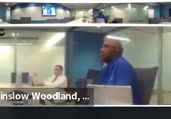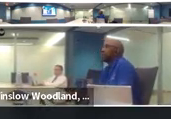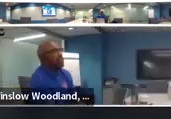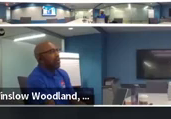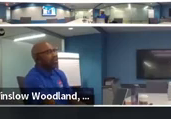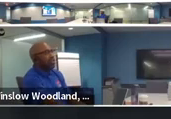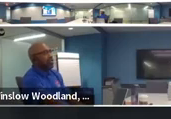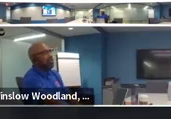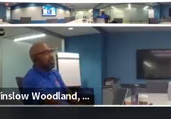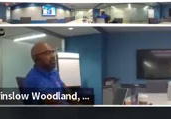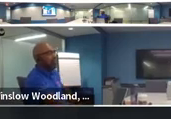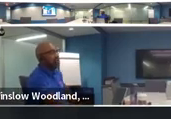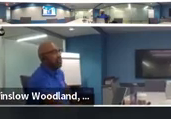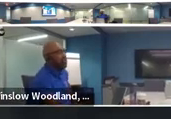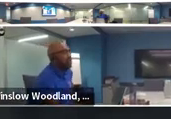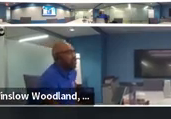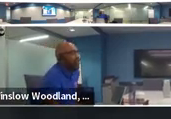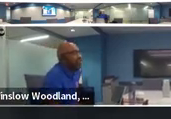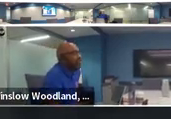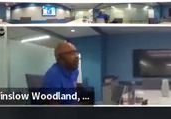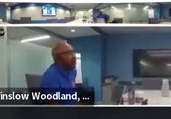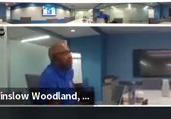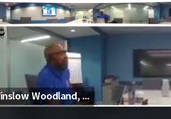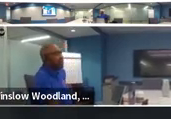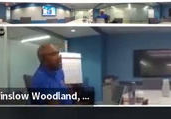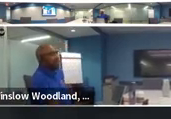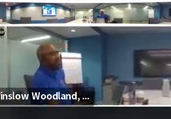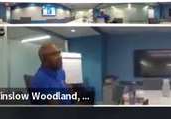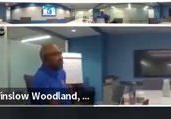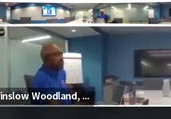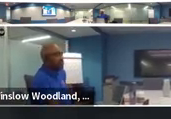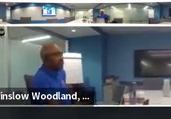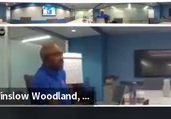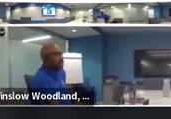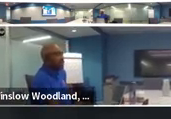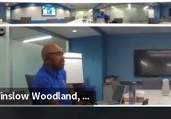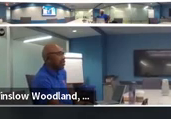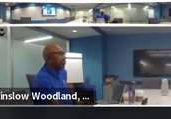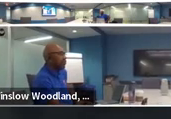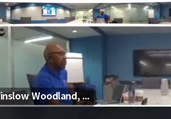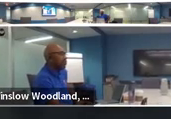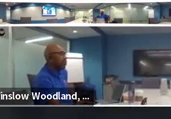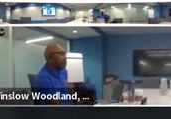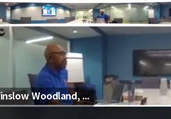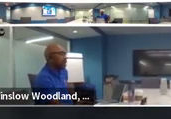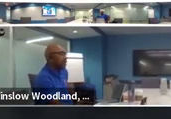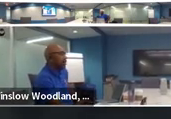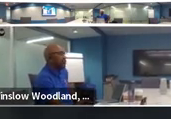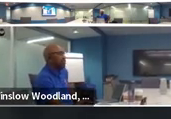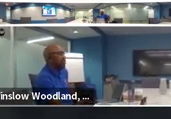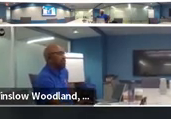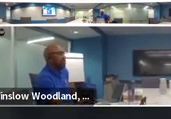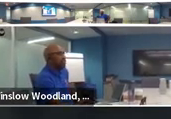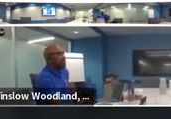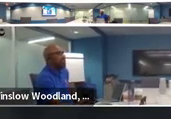investigate the behaviors. I wholly agree with Winslow that these are unacceptable. Many things that come from Mark Back,